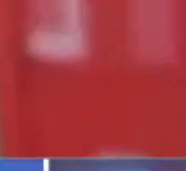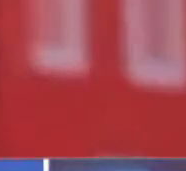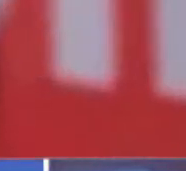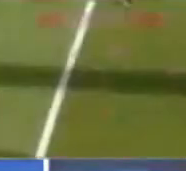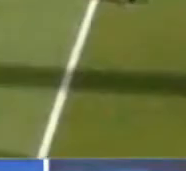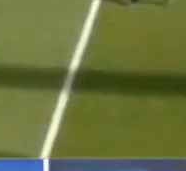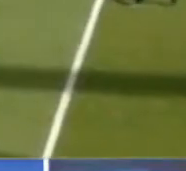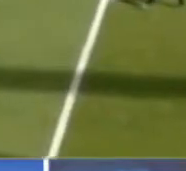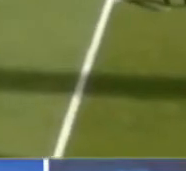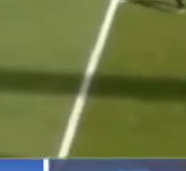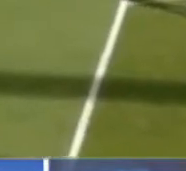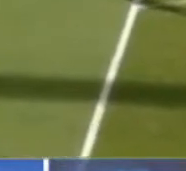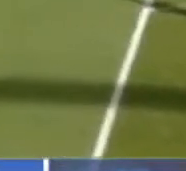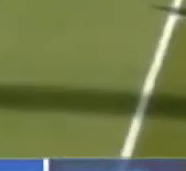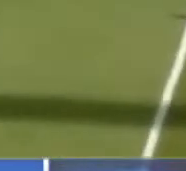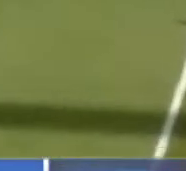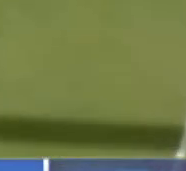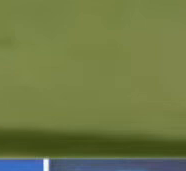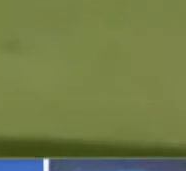the spot.